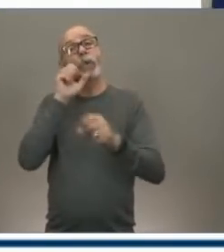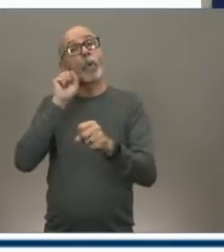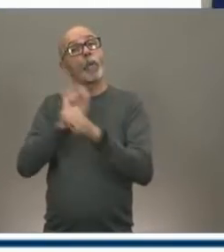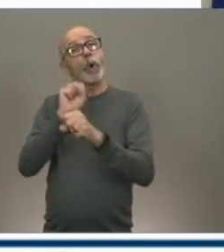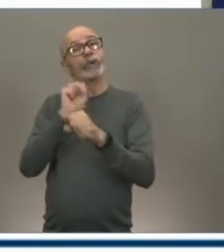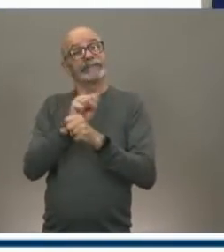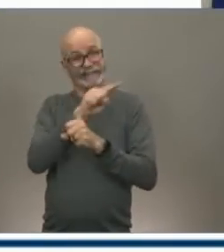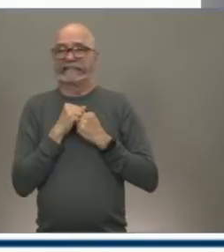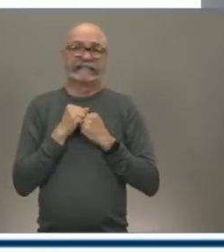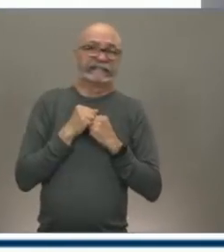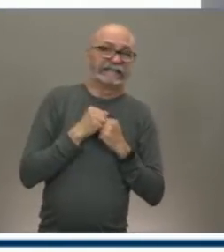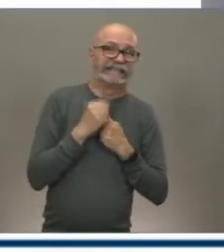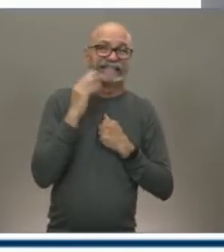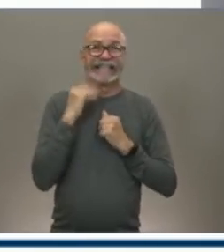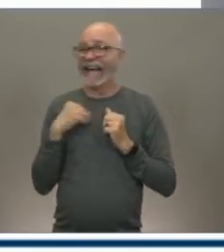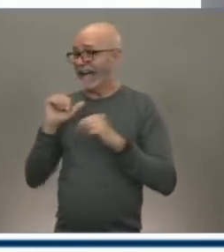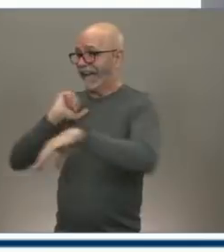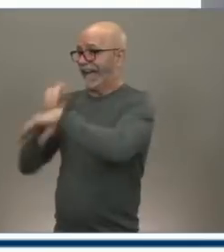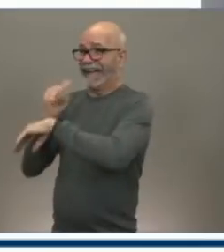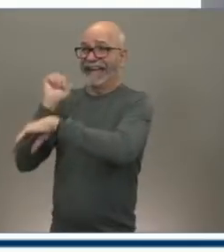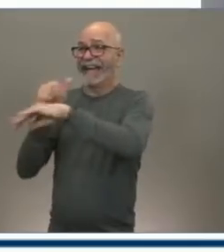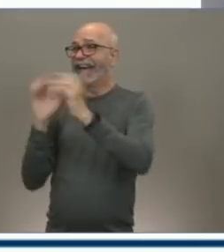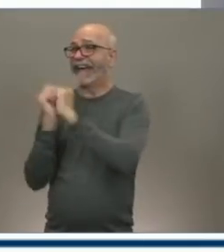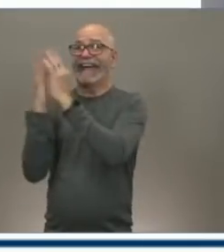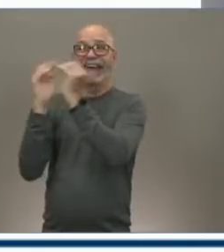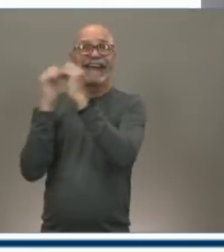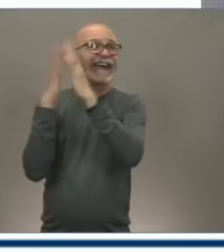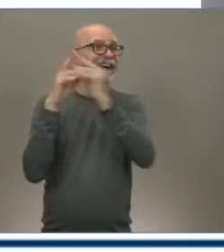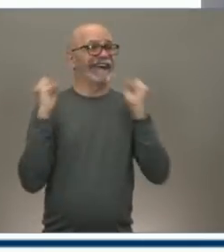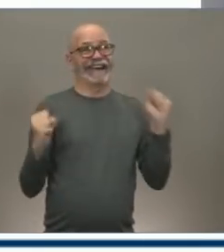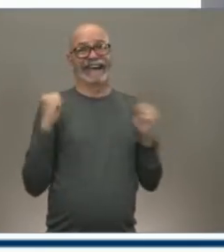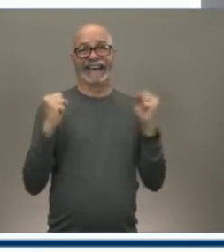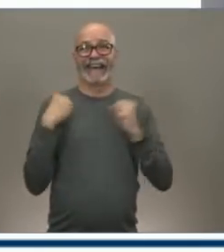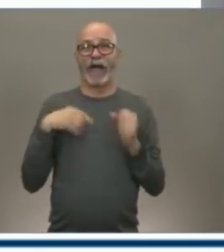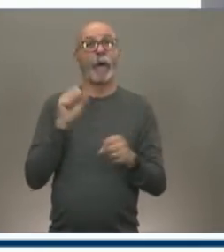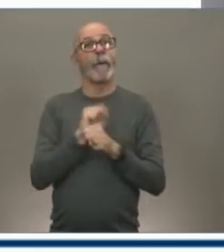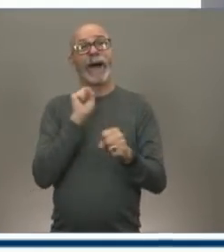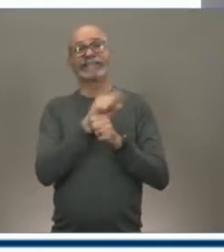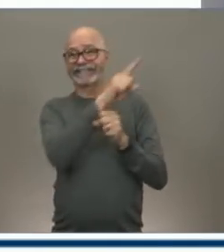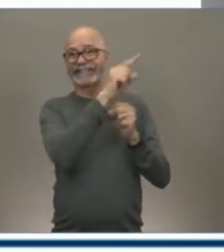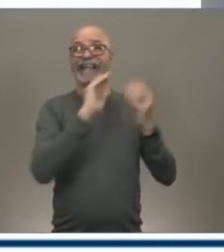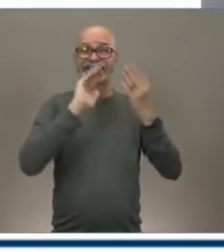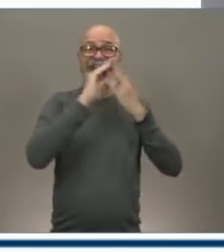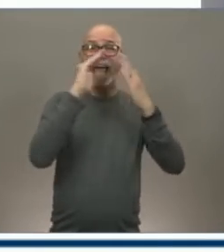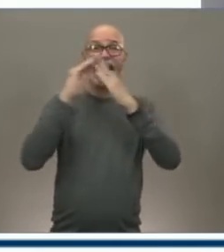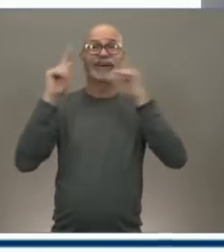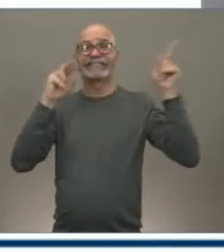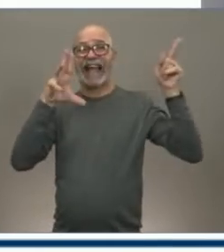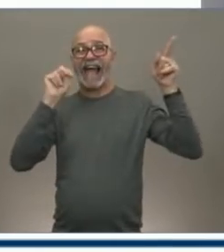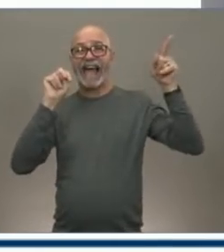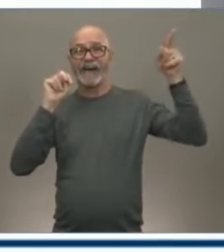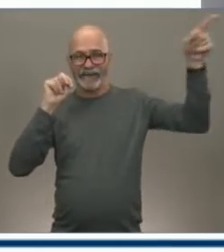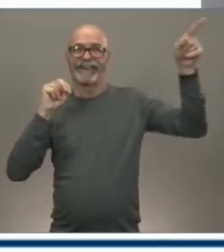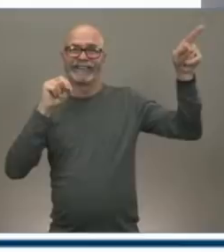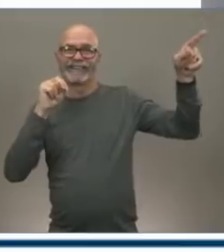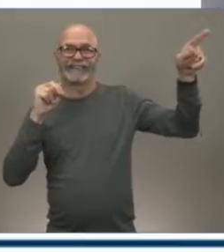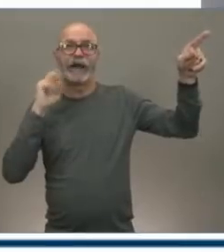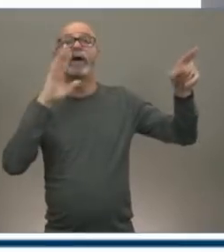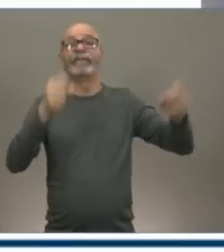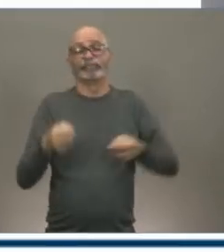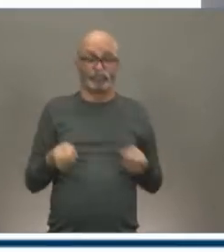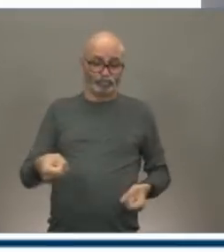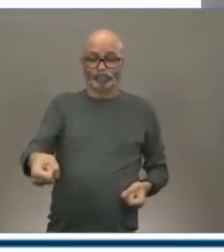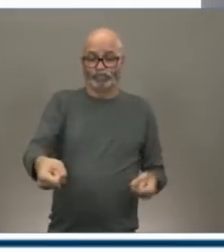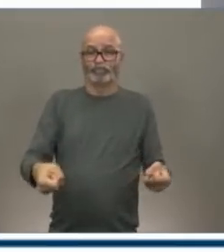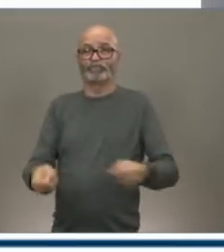hoping we wouldn't have working with the town in that community, but also our mobile vans. This is the very reason we're doing